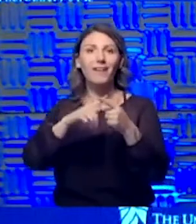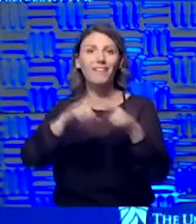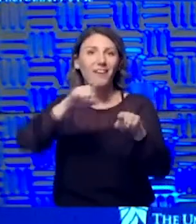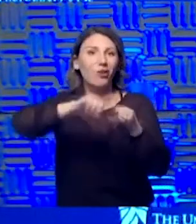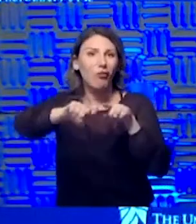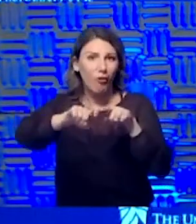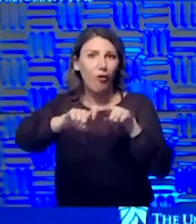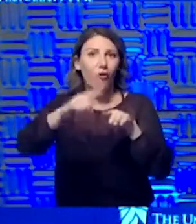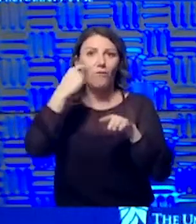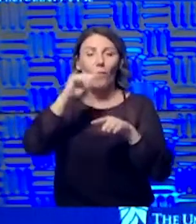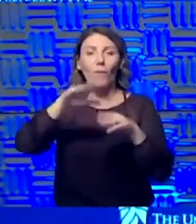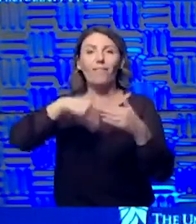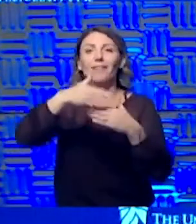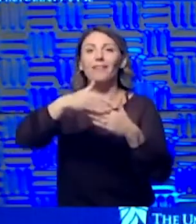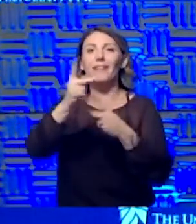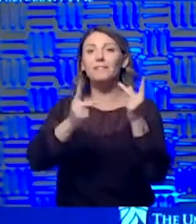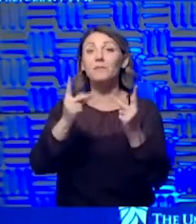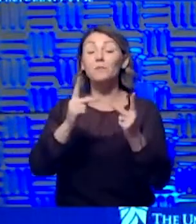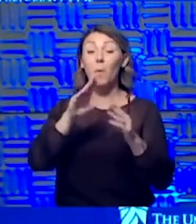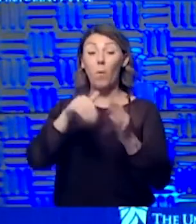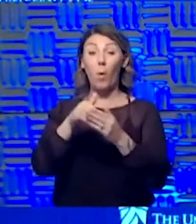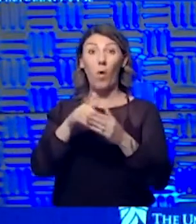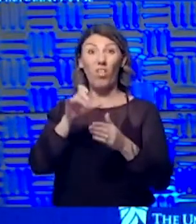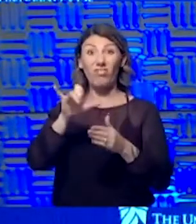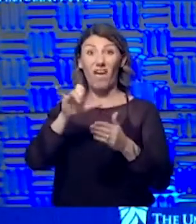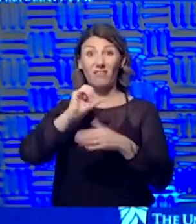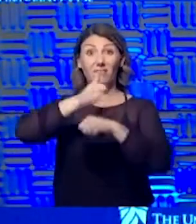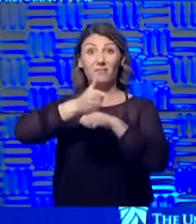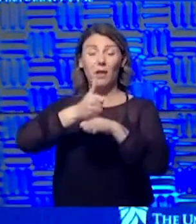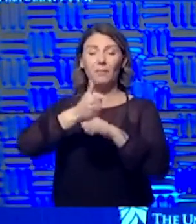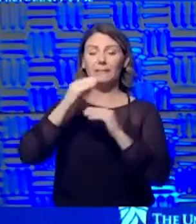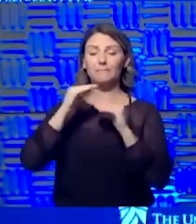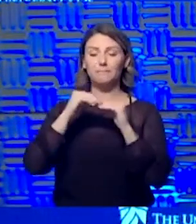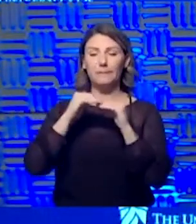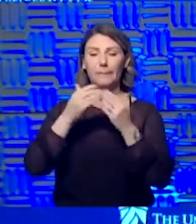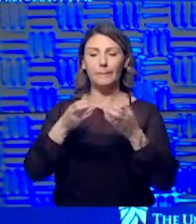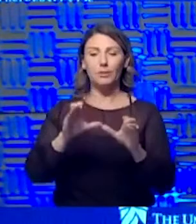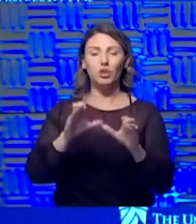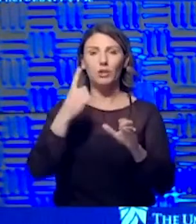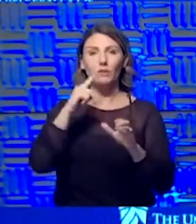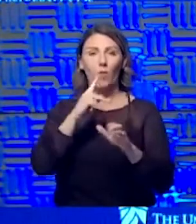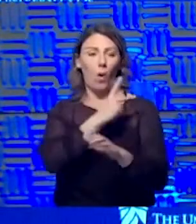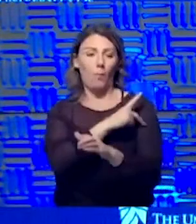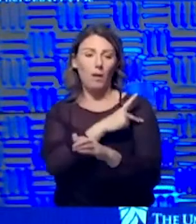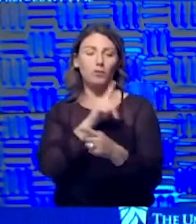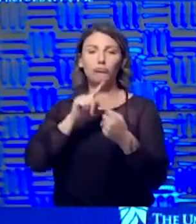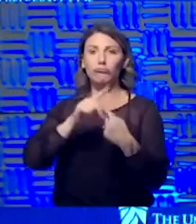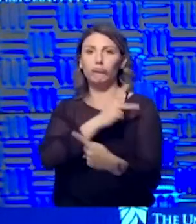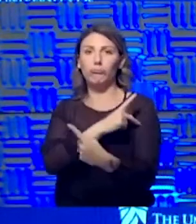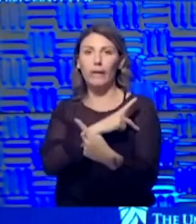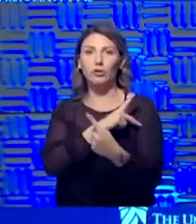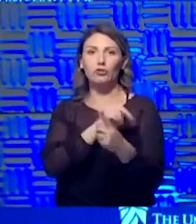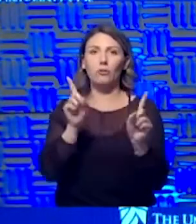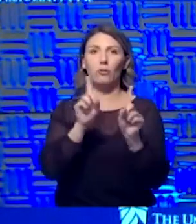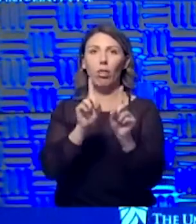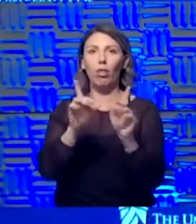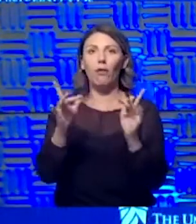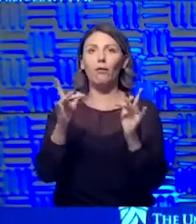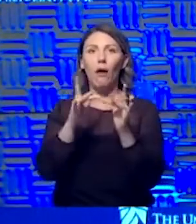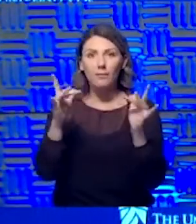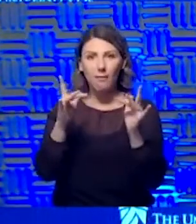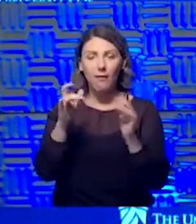All of that is done to minimize any chance of patient-to-patient contact, or make sure we maintain